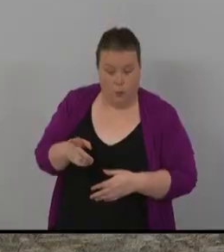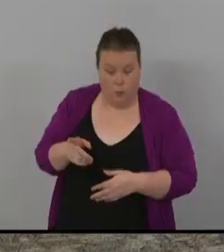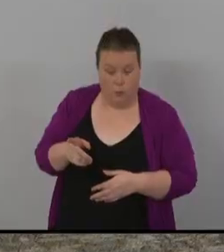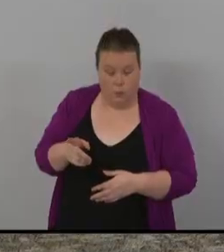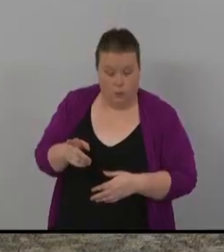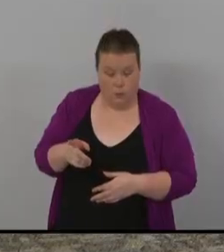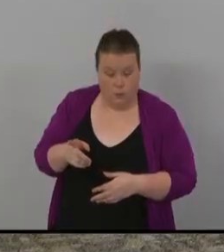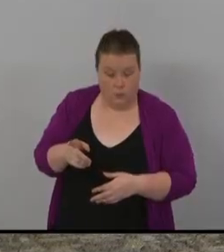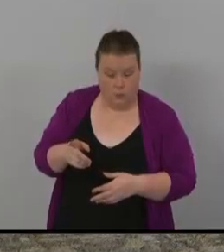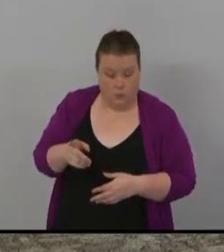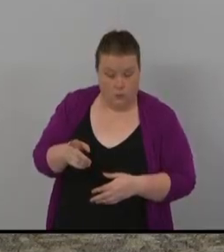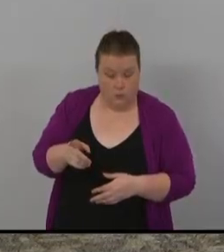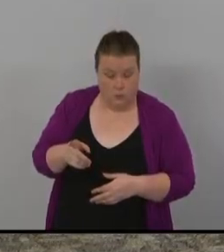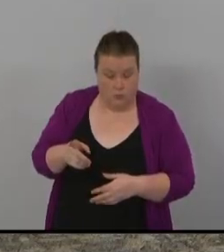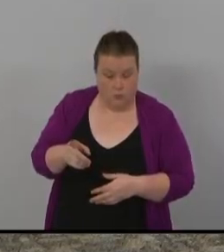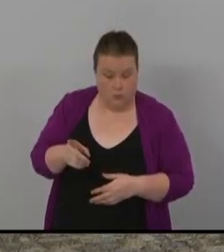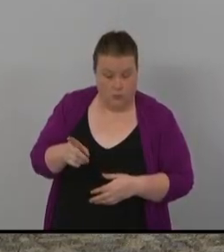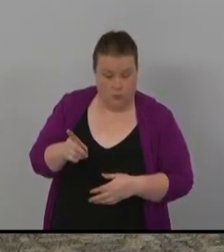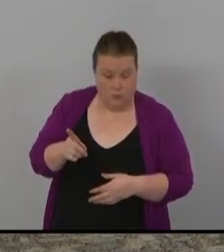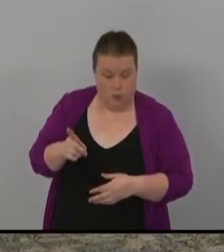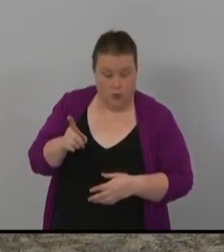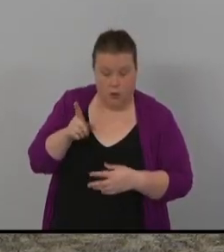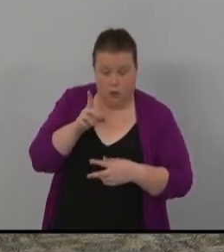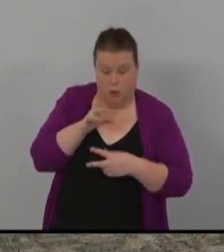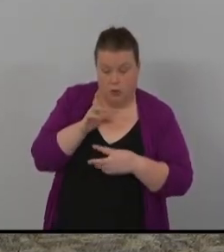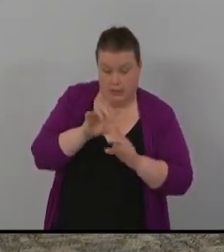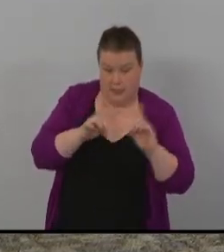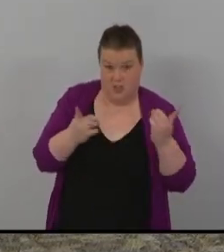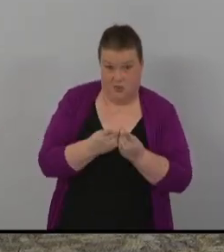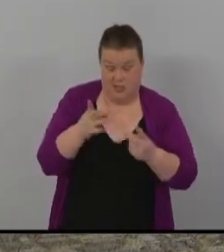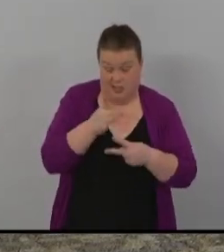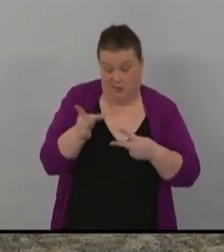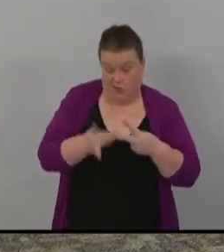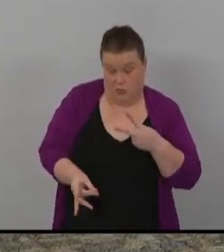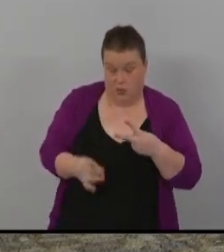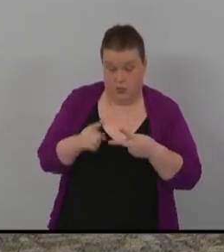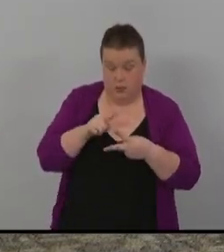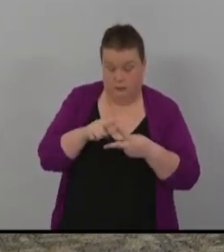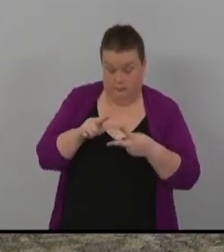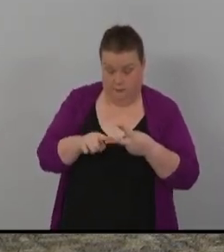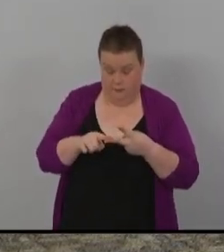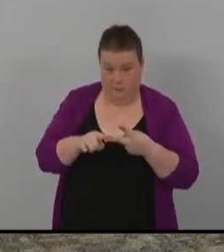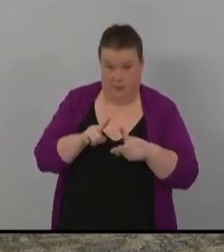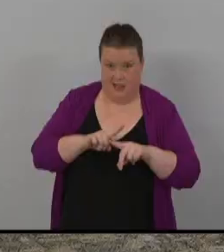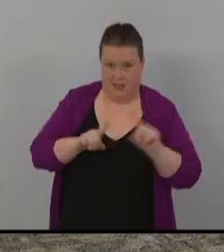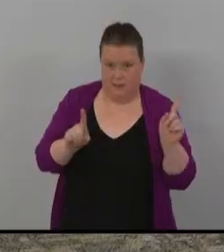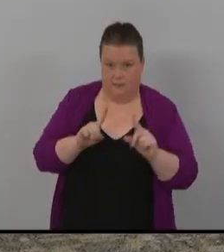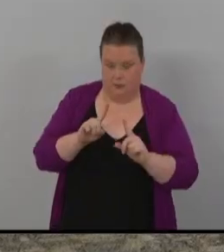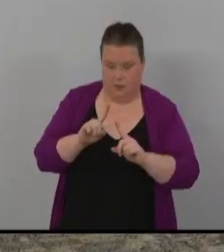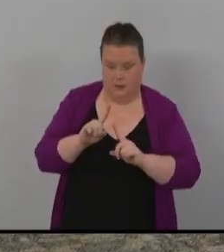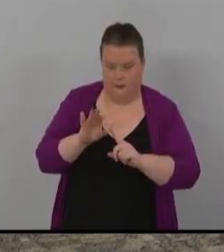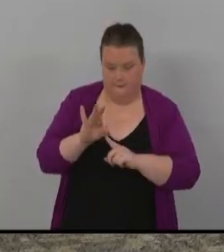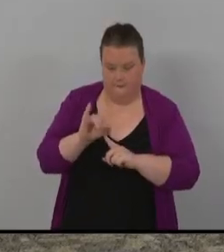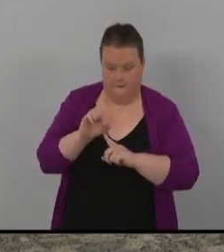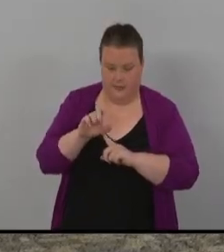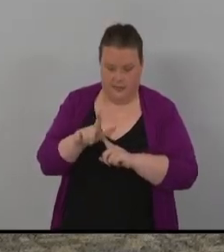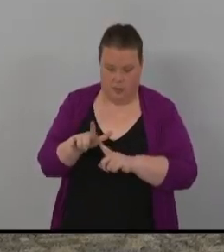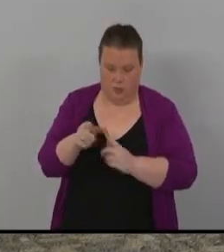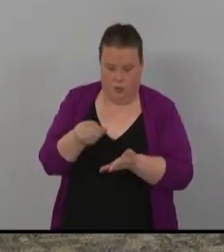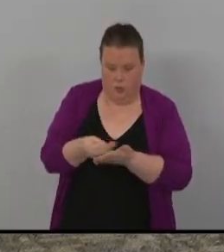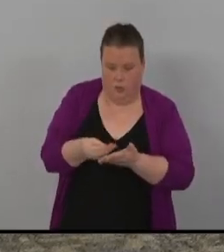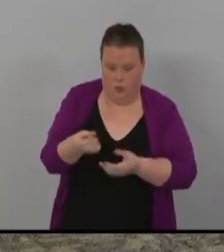have a choice of 2 fiscal years. You can have a June 1st through July 31st, or a September 1 through